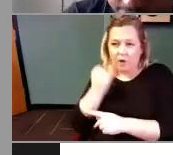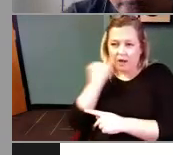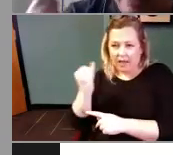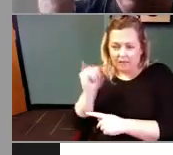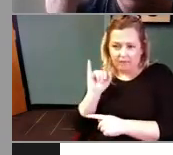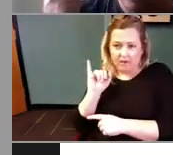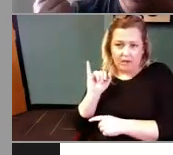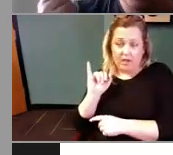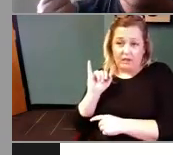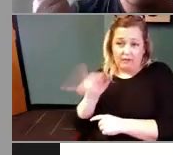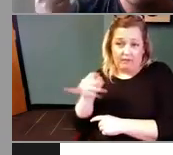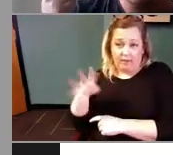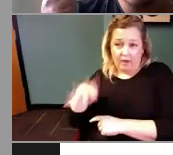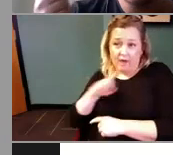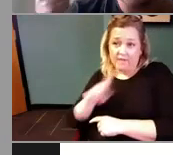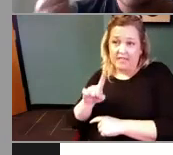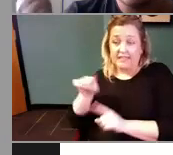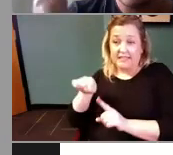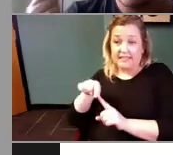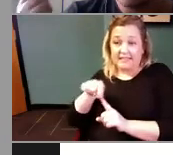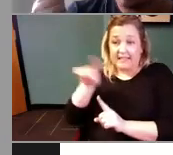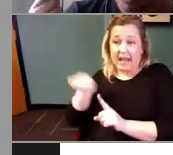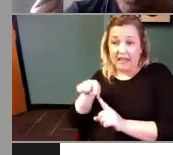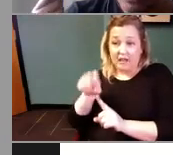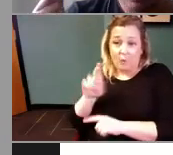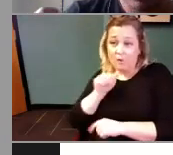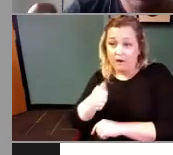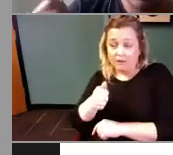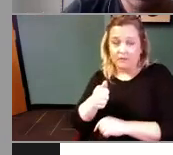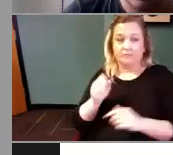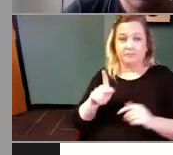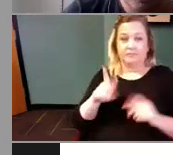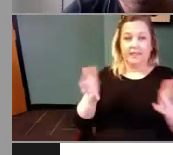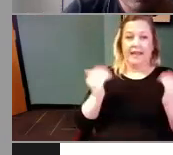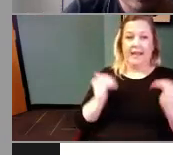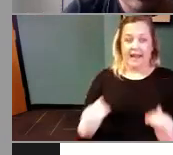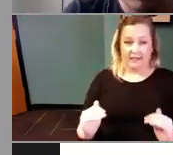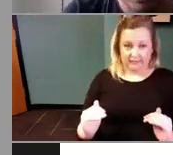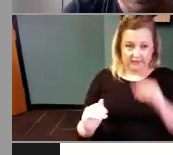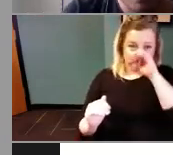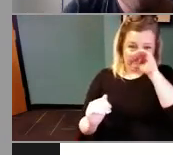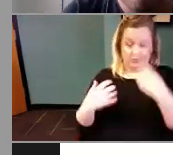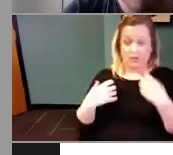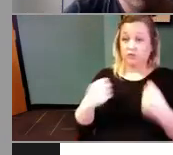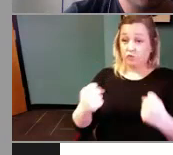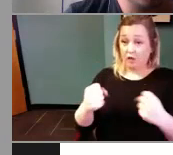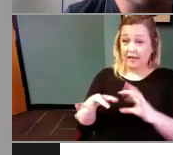The next thing that we will look into is called strongly connected components. So before we